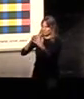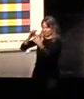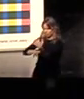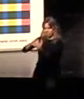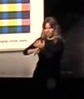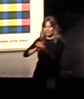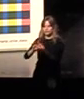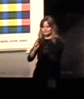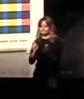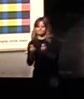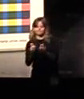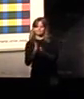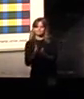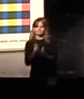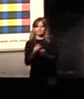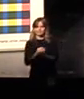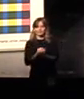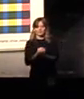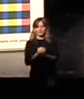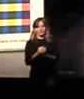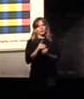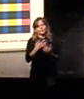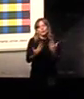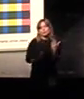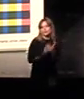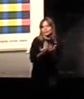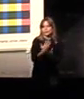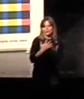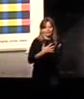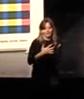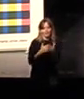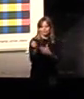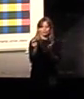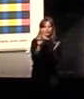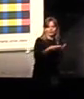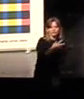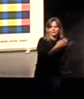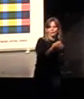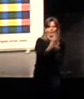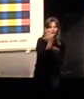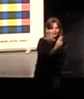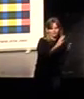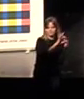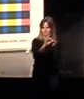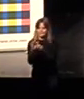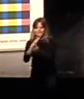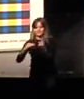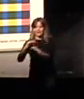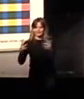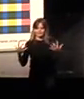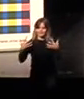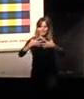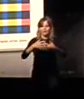voor wie combinatie en dus voor een youtube-show contract between the arts and society nat